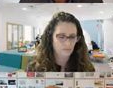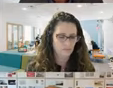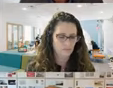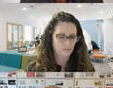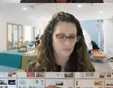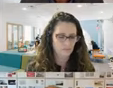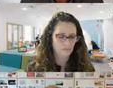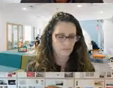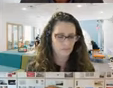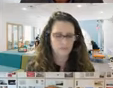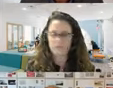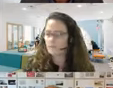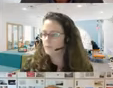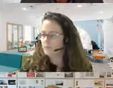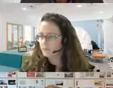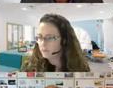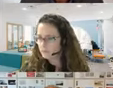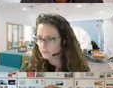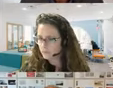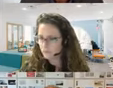what interests us is,